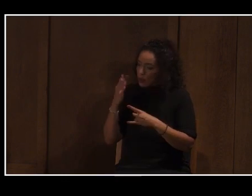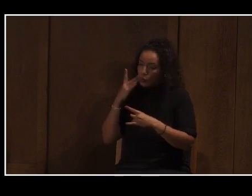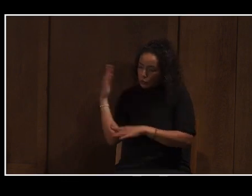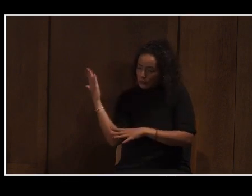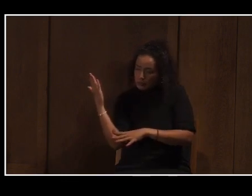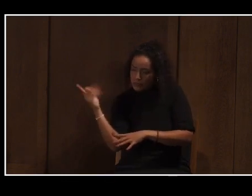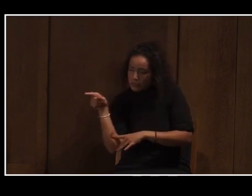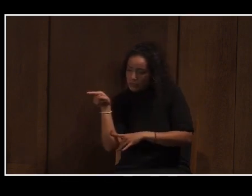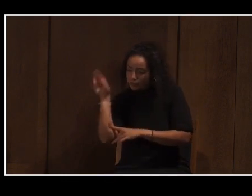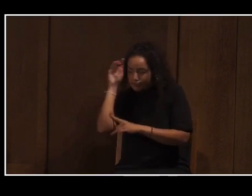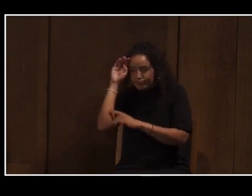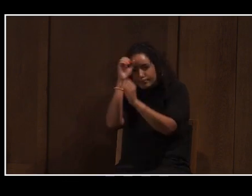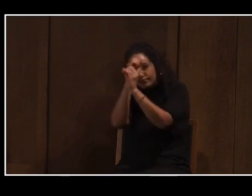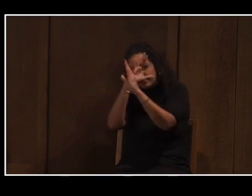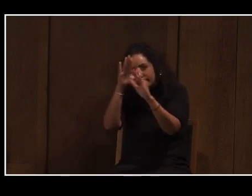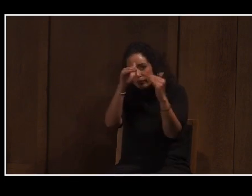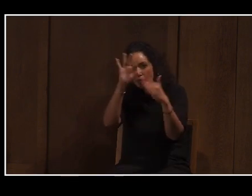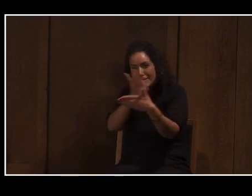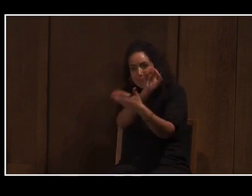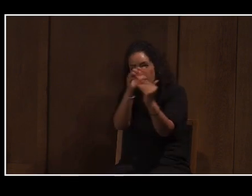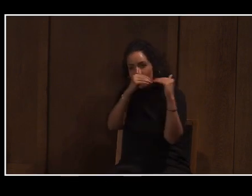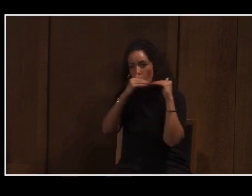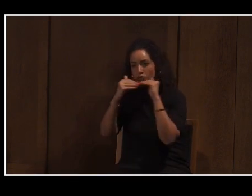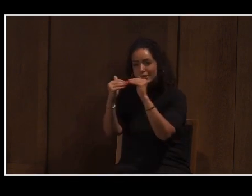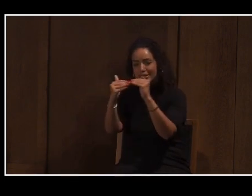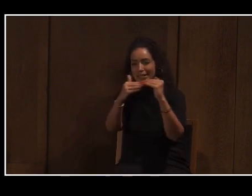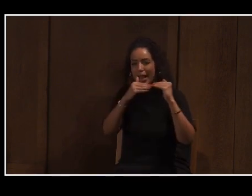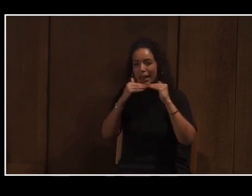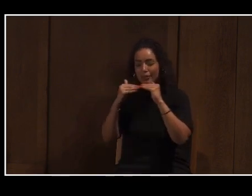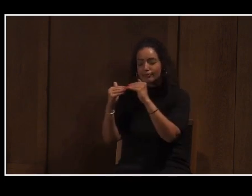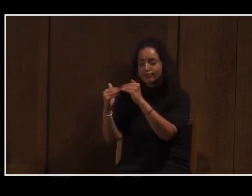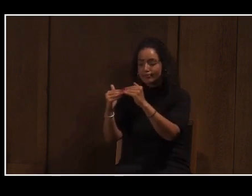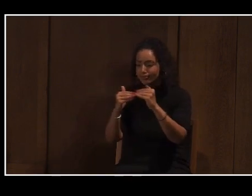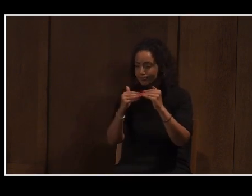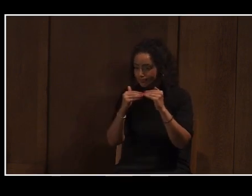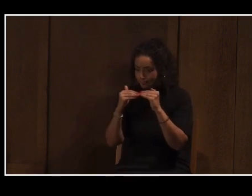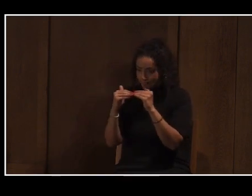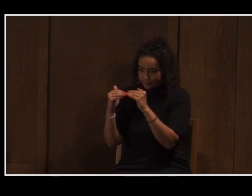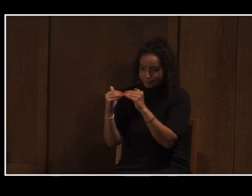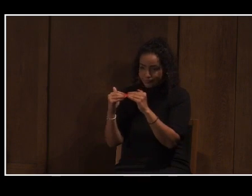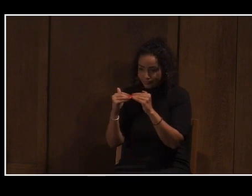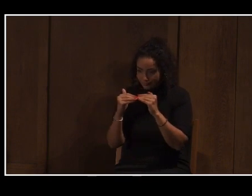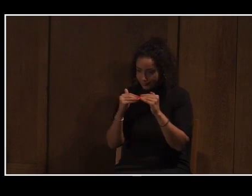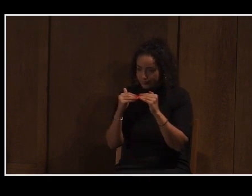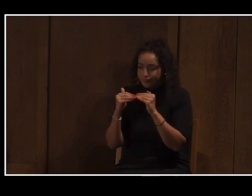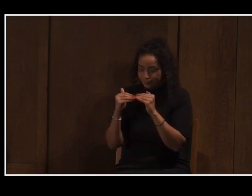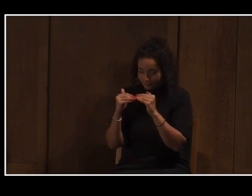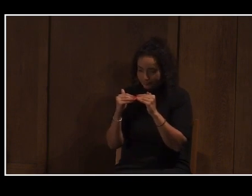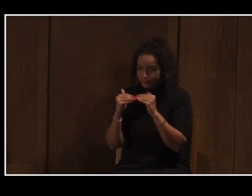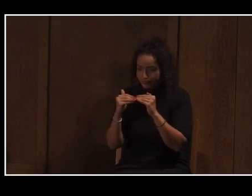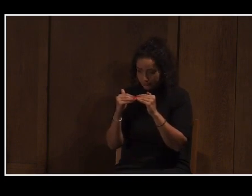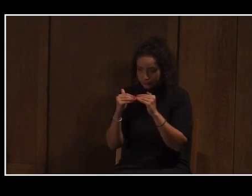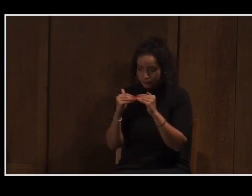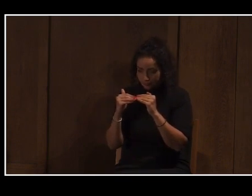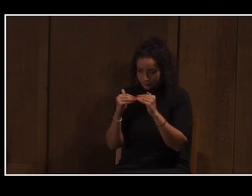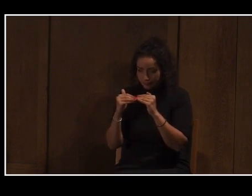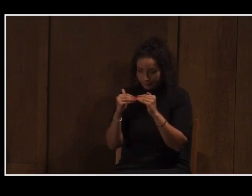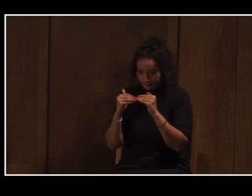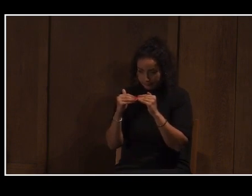idea of like democracy. And I feel like the way that democracy is kind of, how to say, like